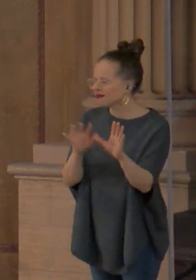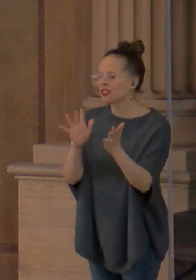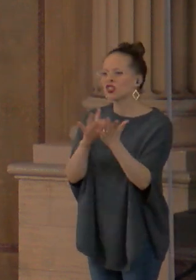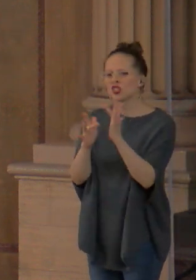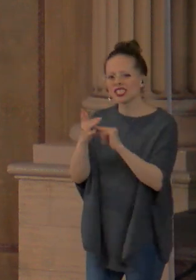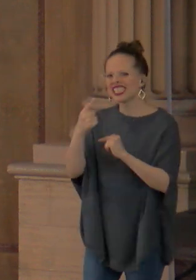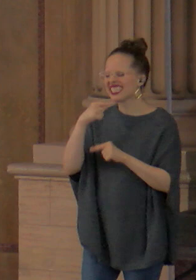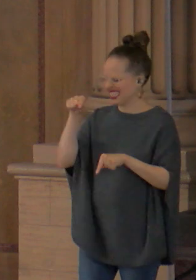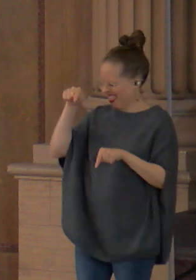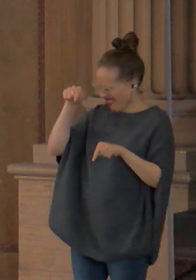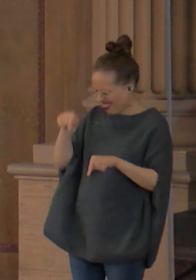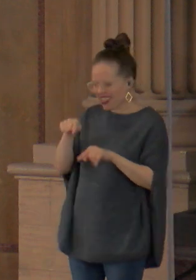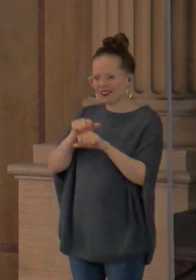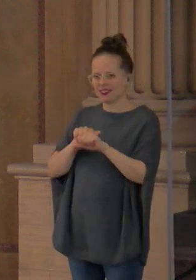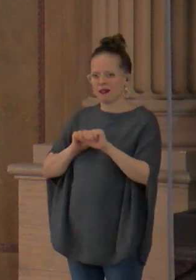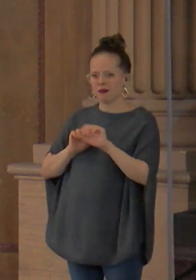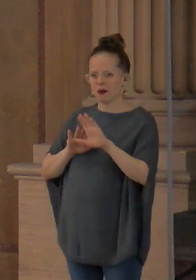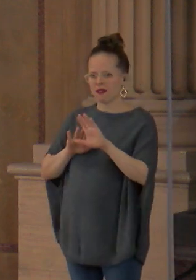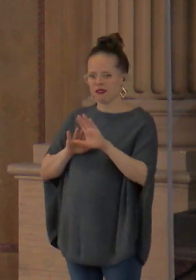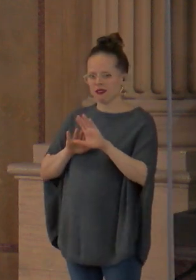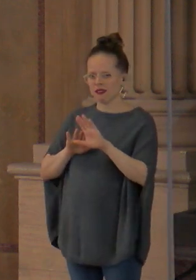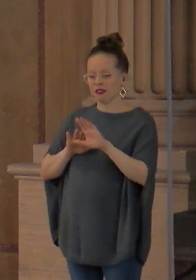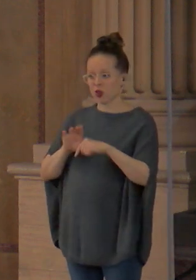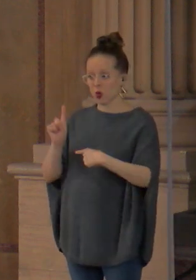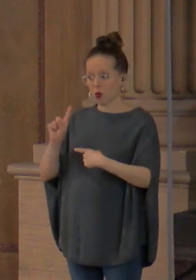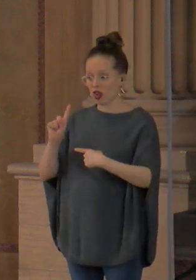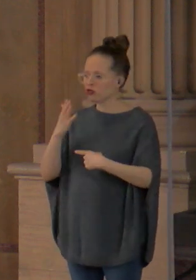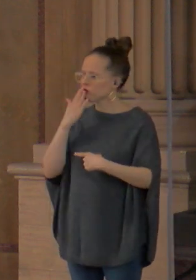and they're on the temple mount in Jerusalem.